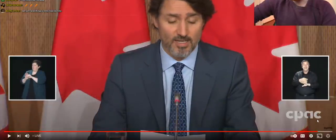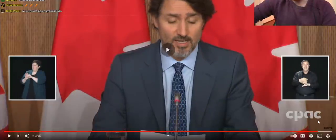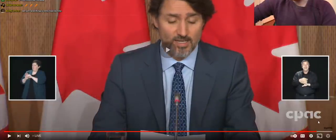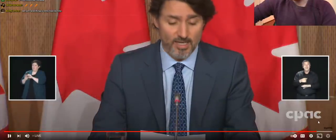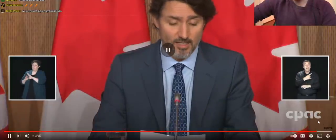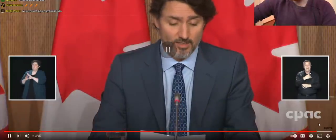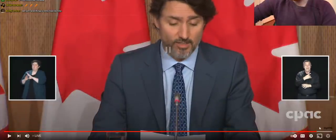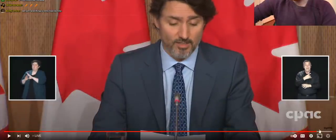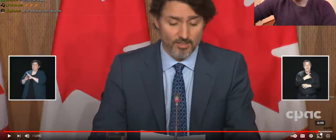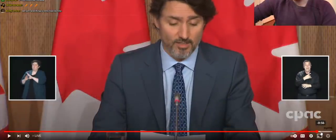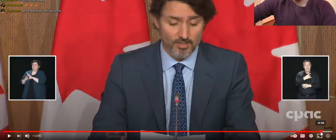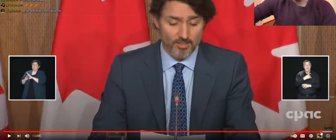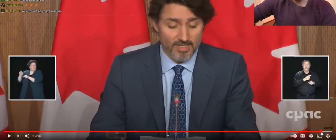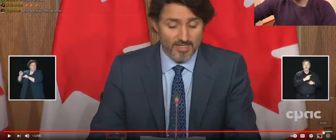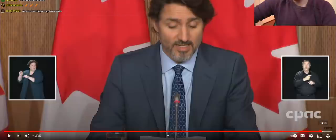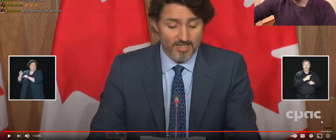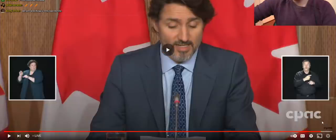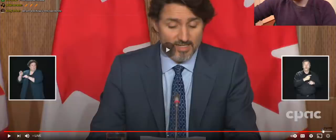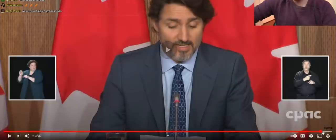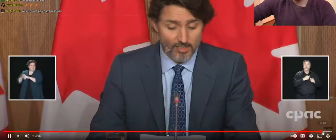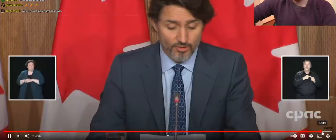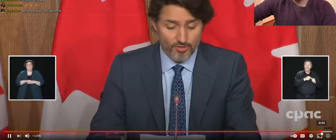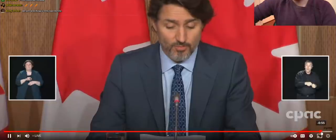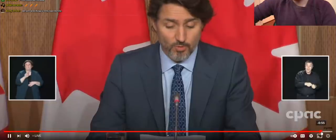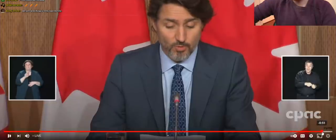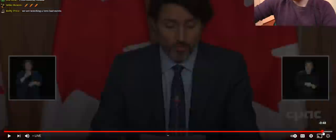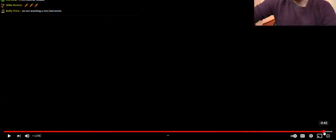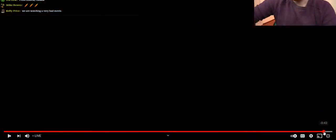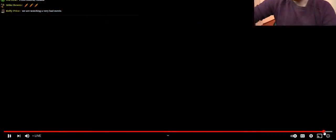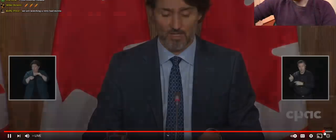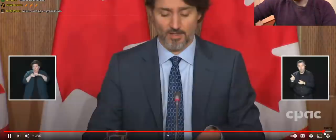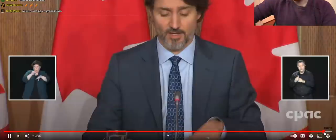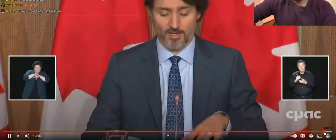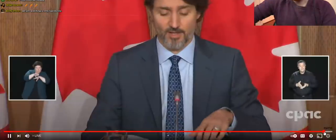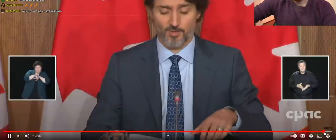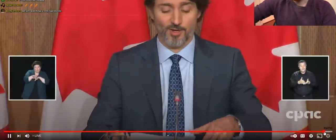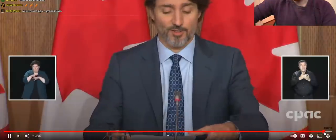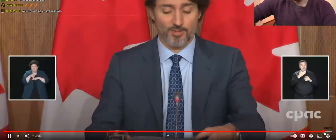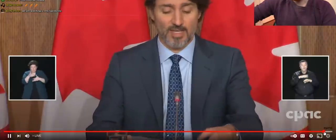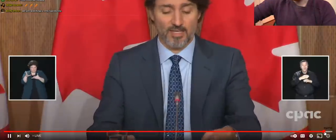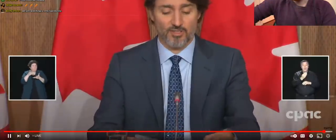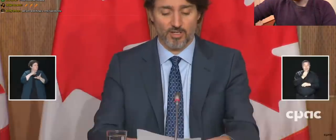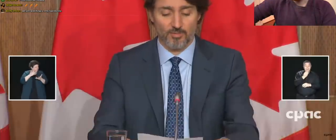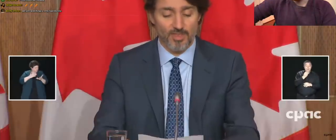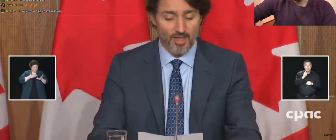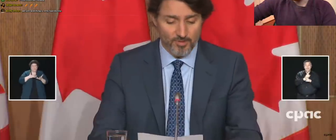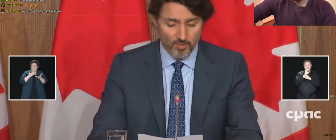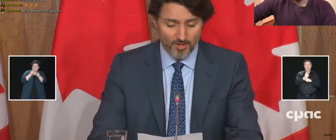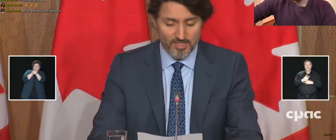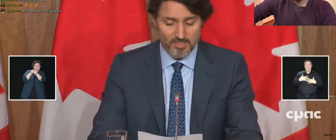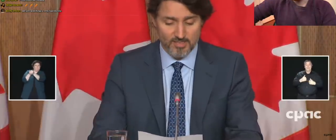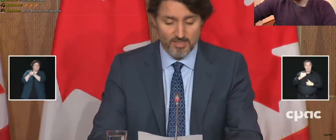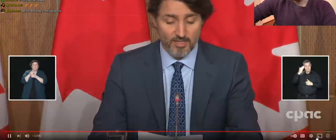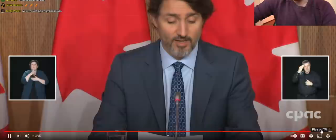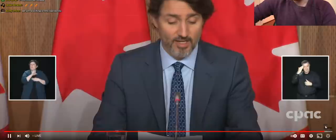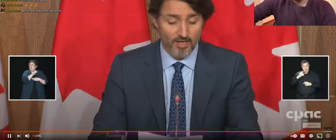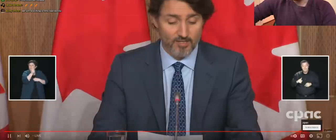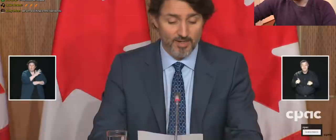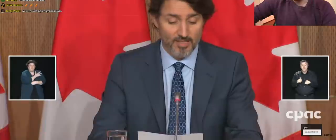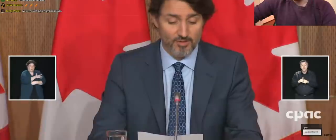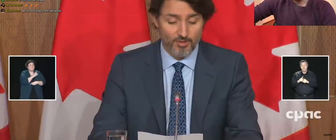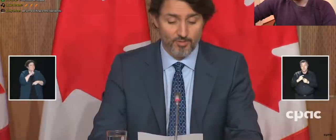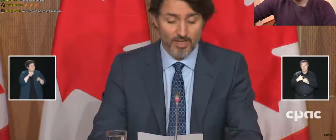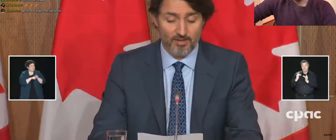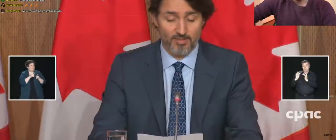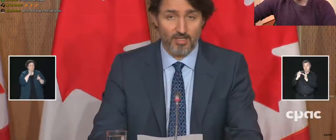scroll through. I want to get to any updates on the budget and what's happening additional on that front. Support. We're also engaging with other provinces that are hit